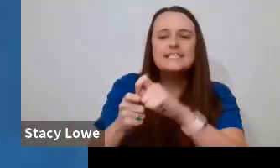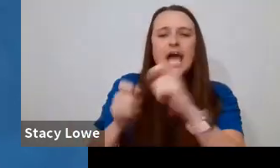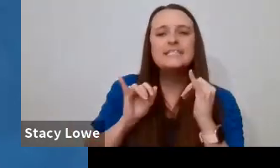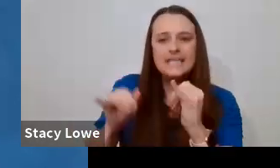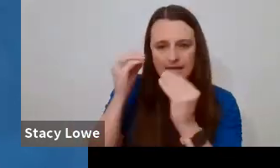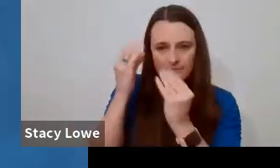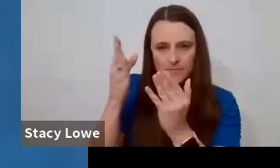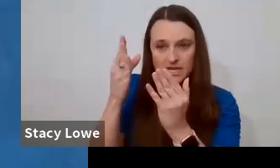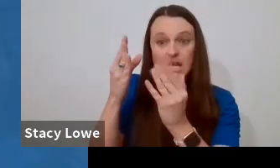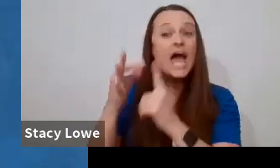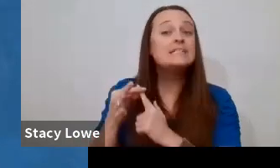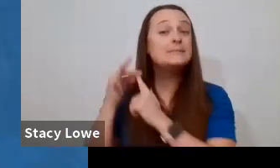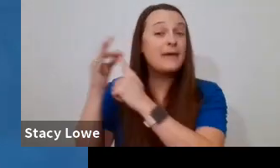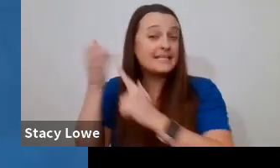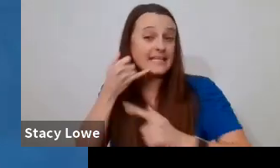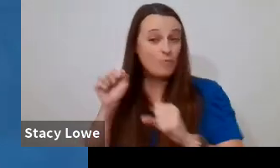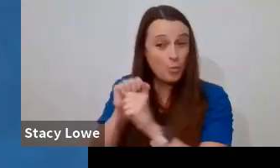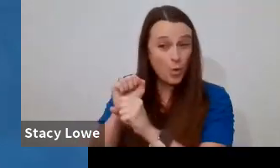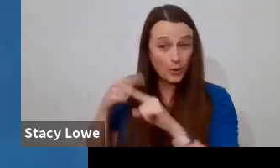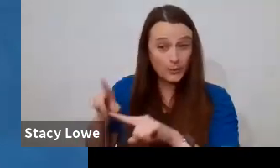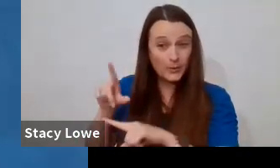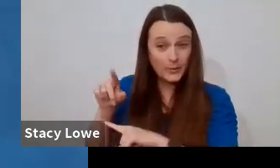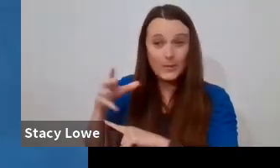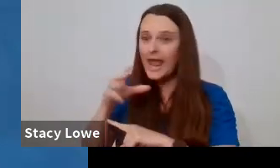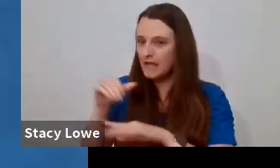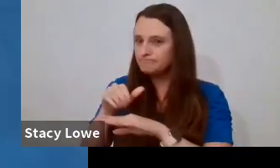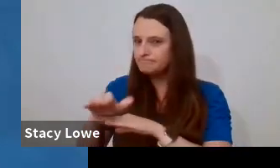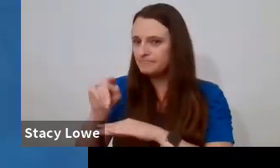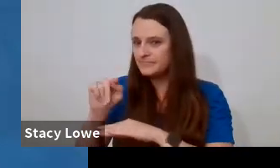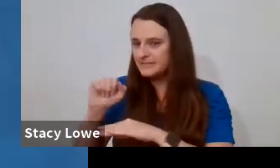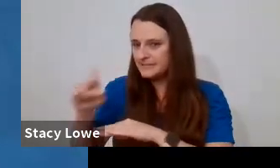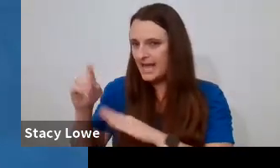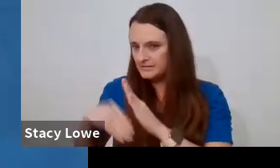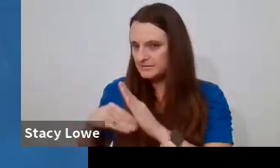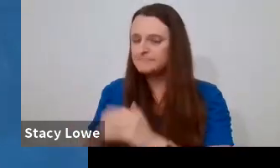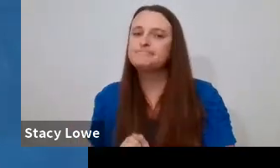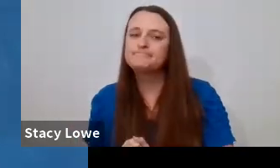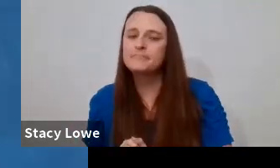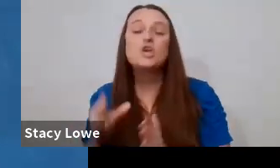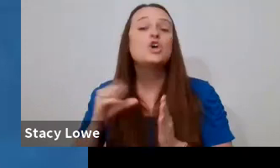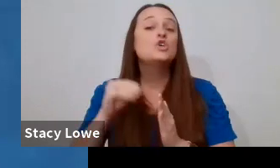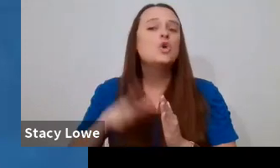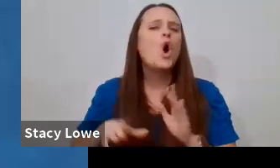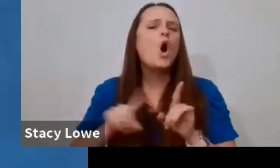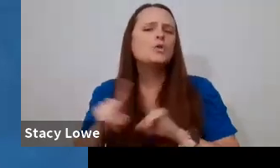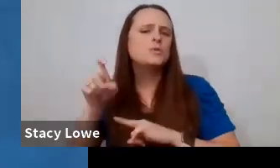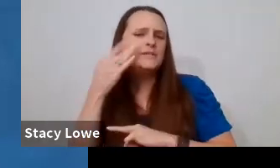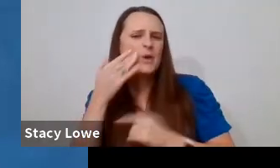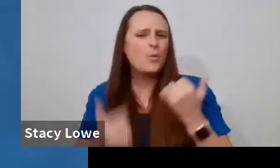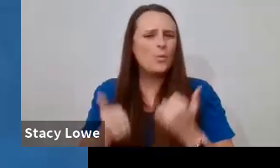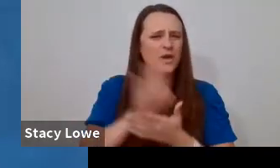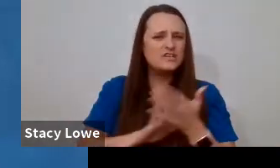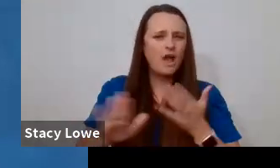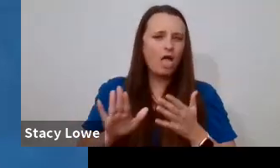in 2020 and filed a tax return. Students will also need to know what colleges they want to send the